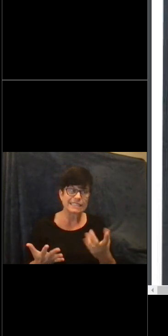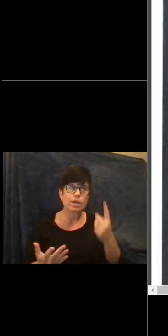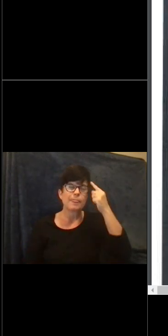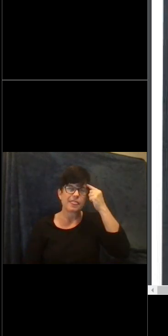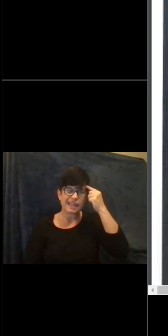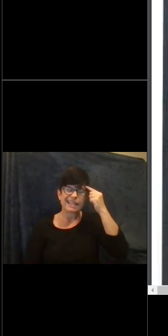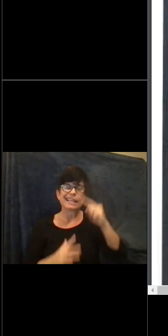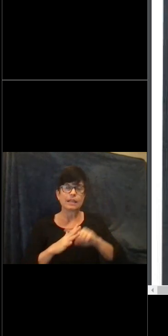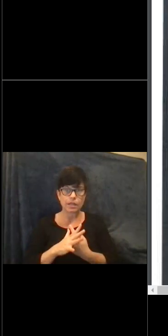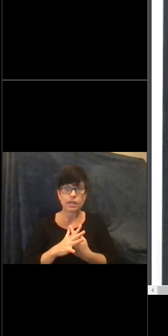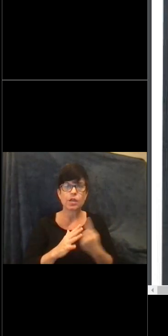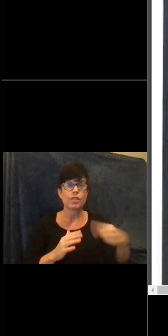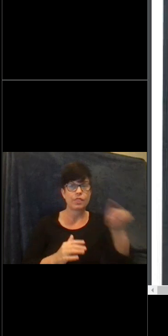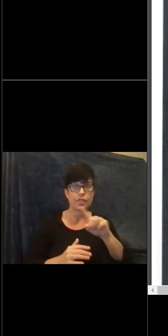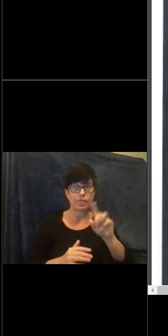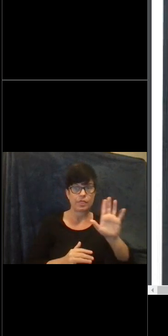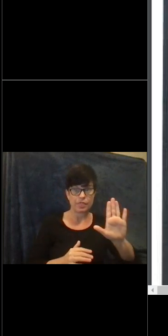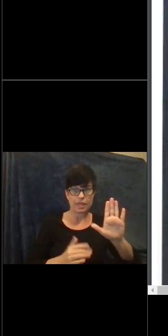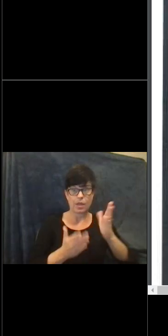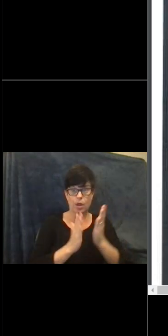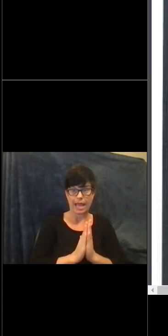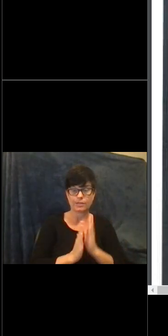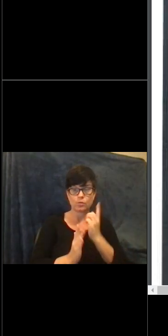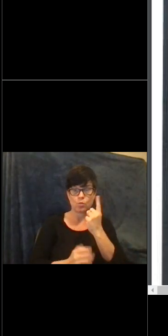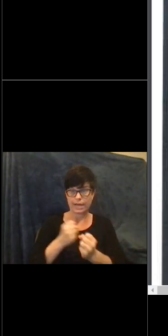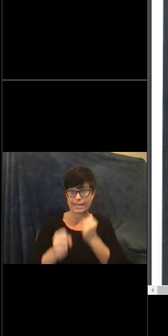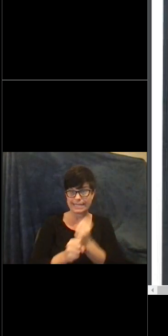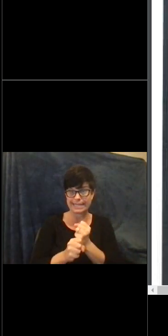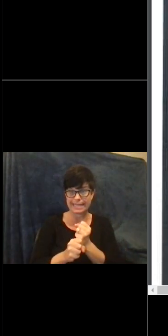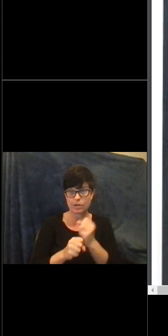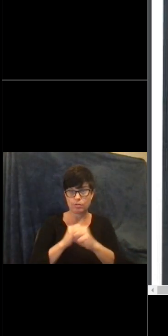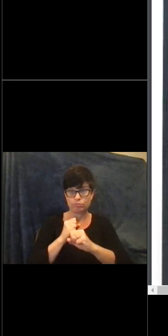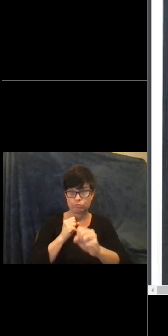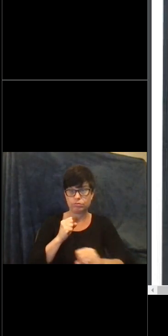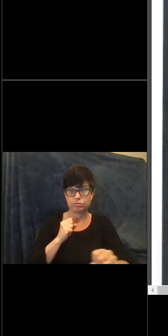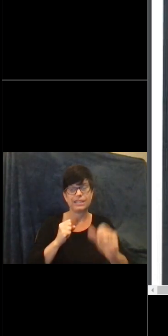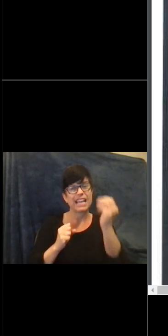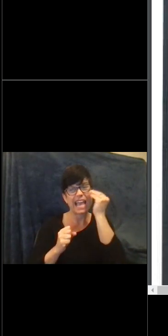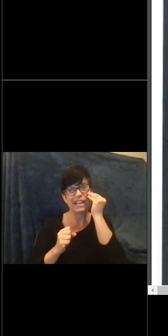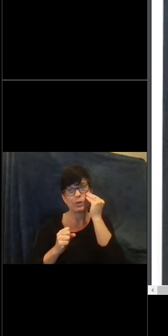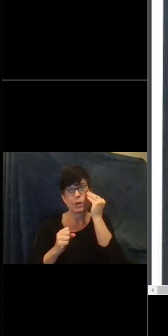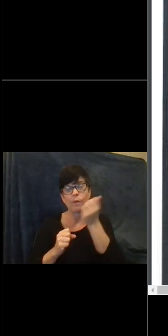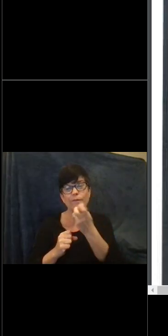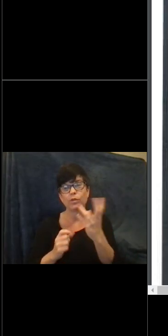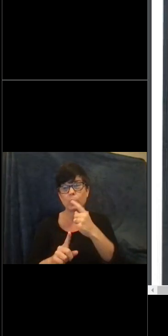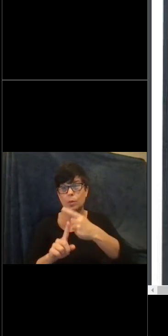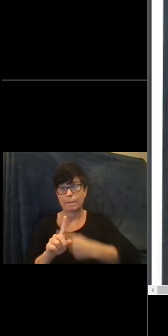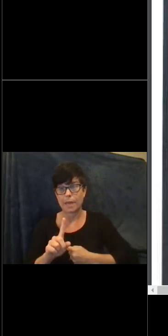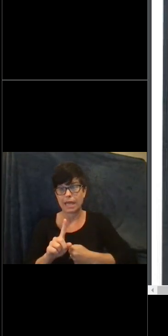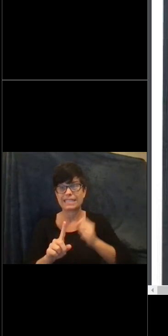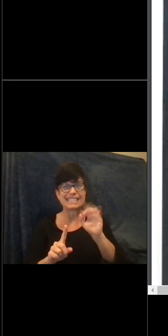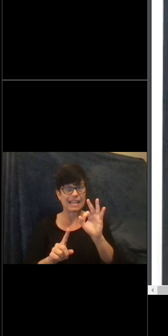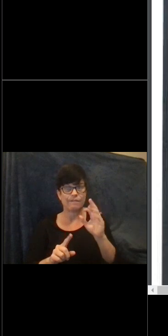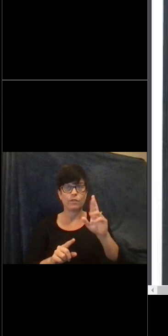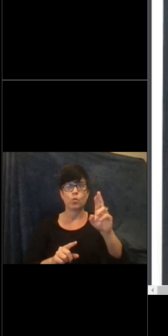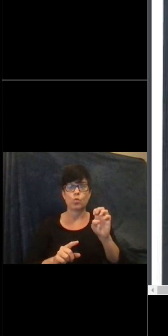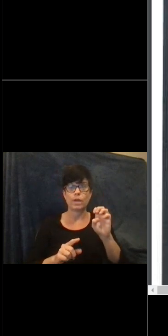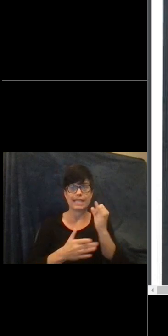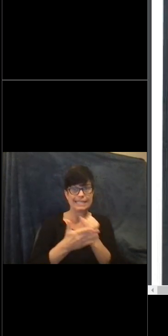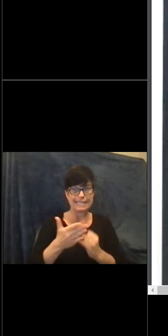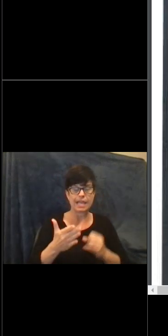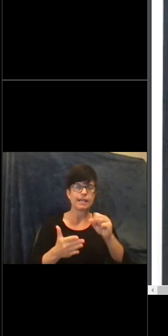their initial ask was a year. I know it takes potentially several months if there is a redesign. So